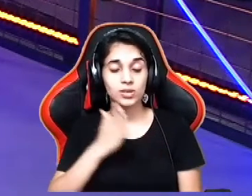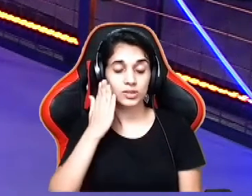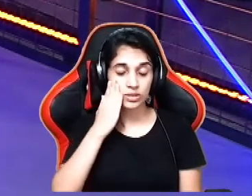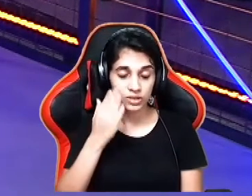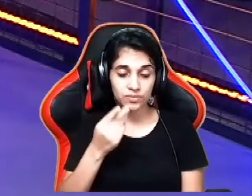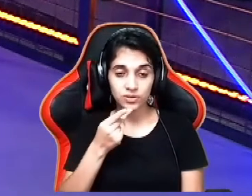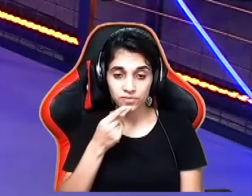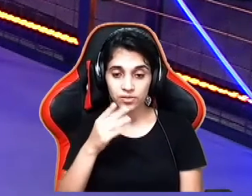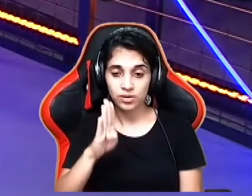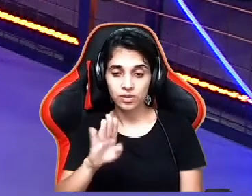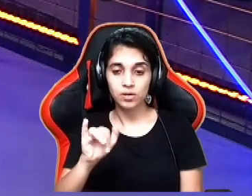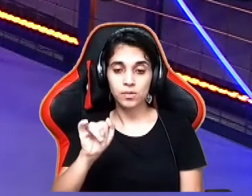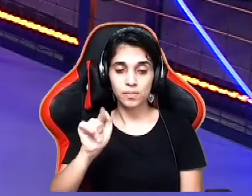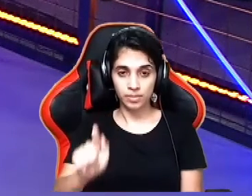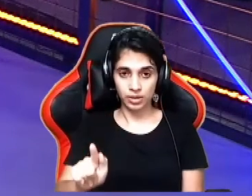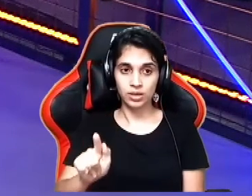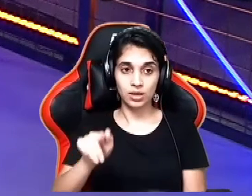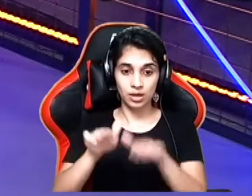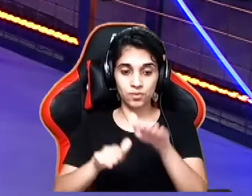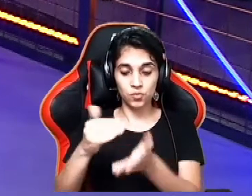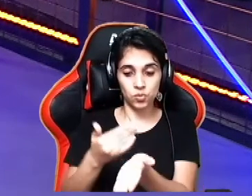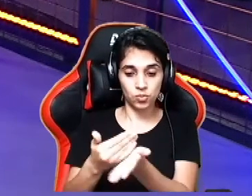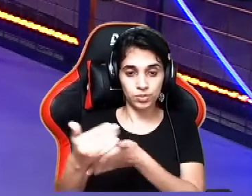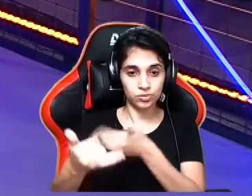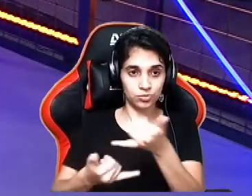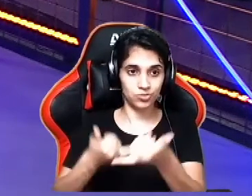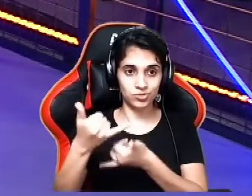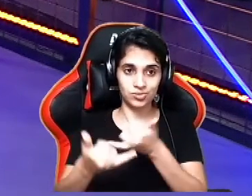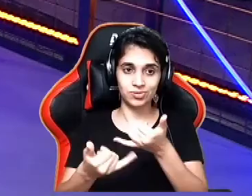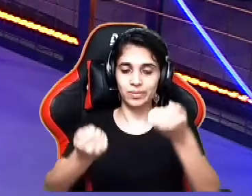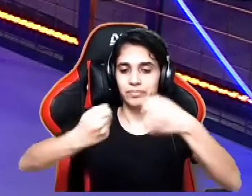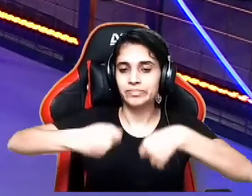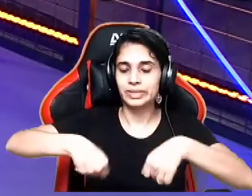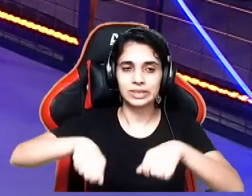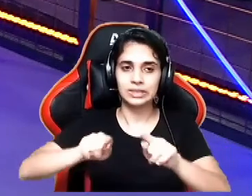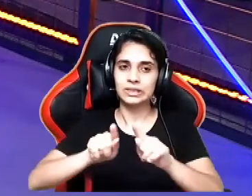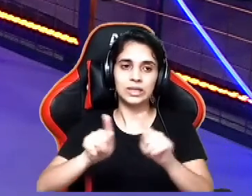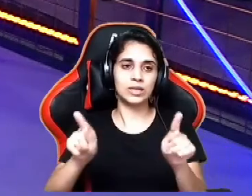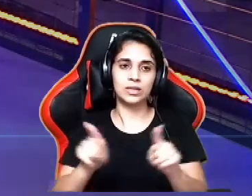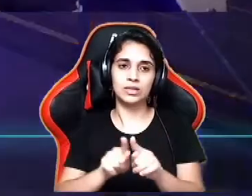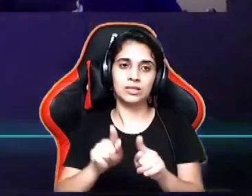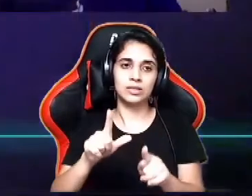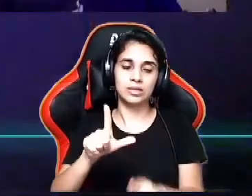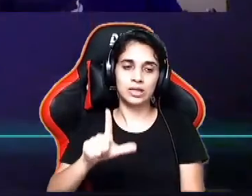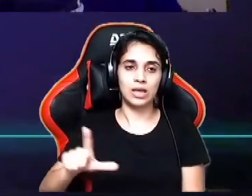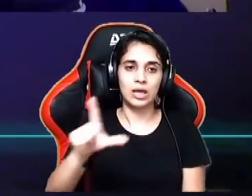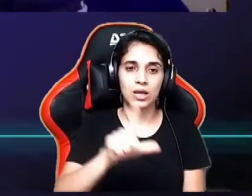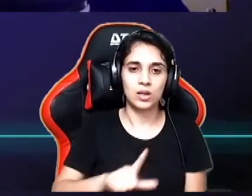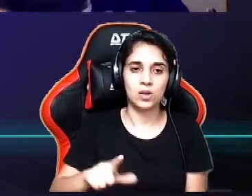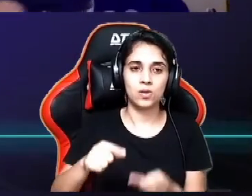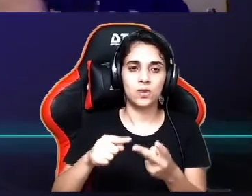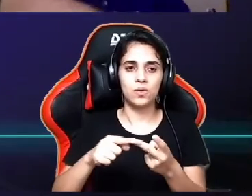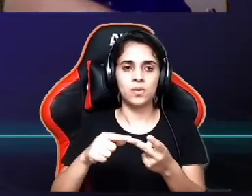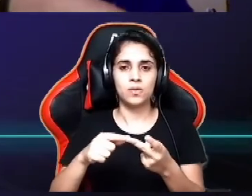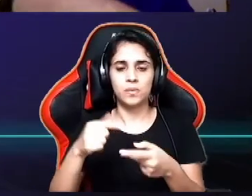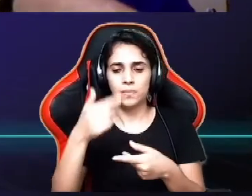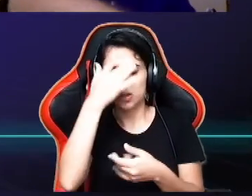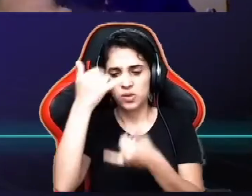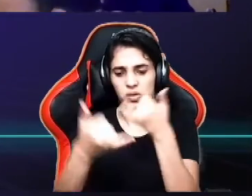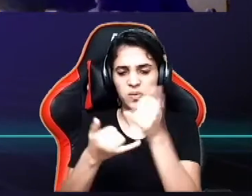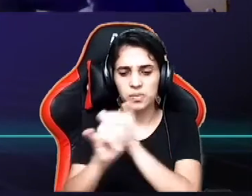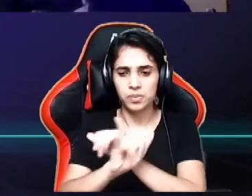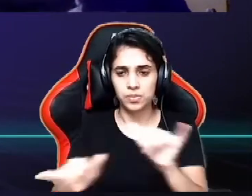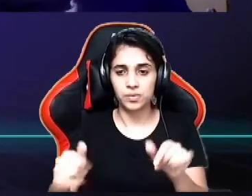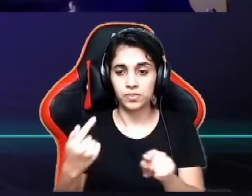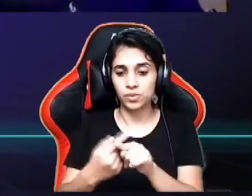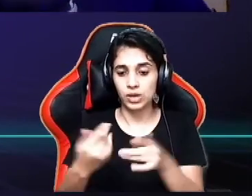game developing. We're here at big festival. In the beginning of a game, you don't need to have loud